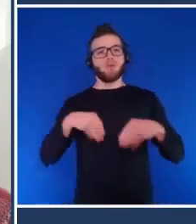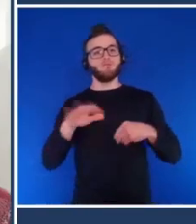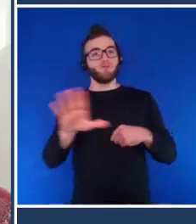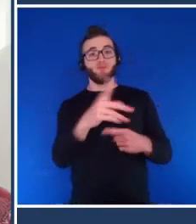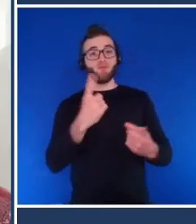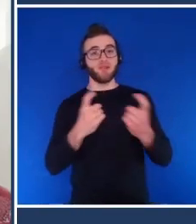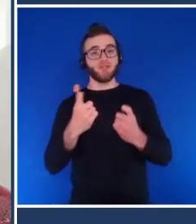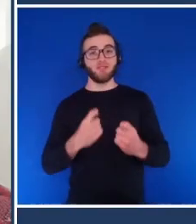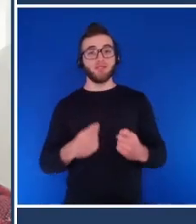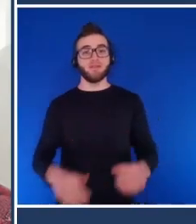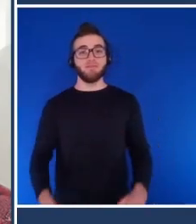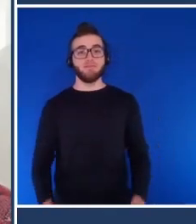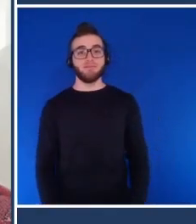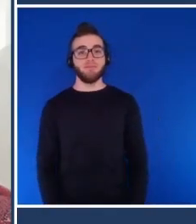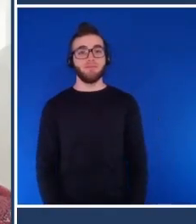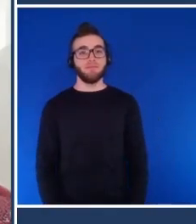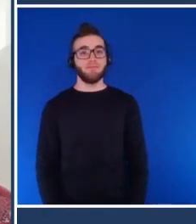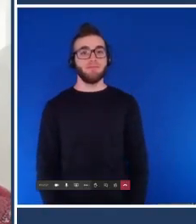topic.